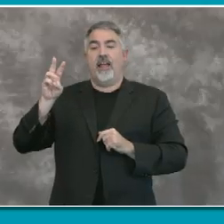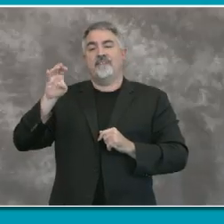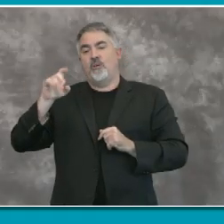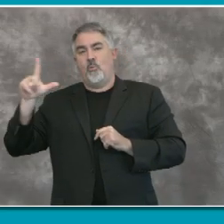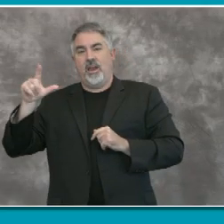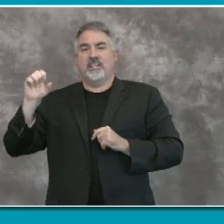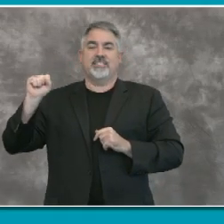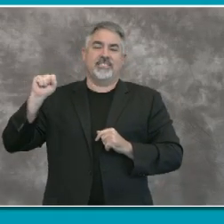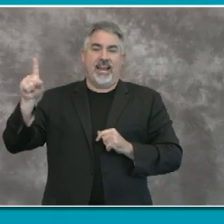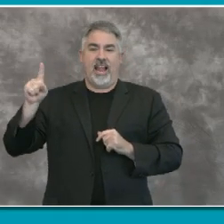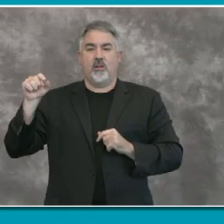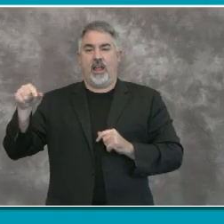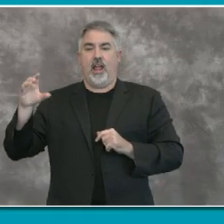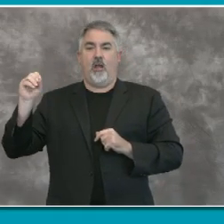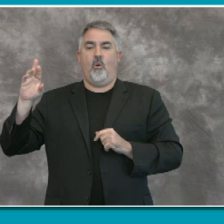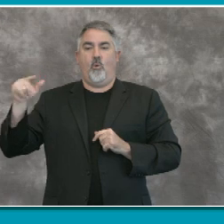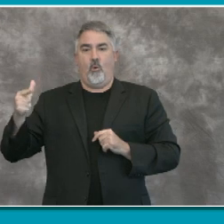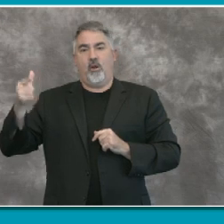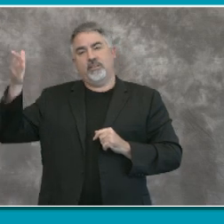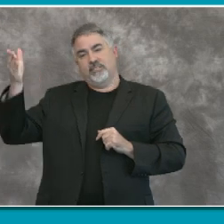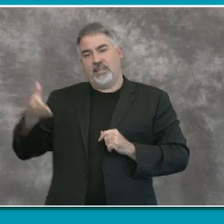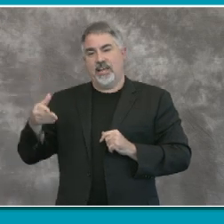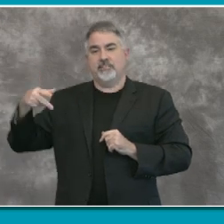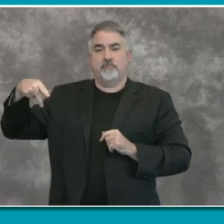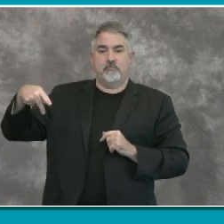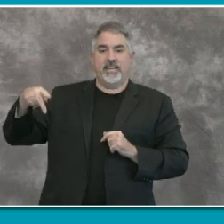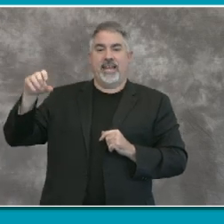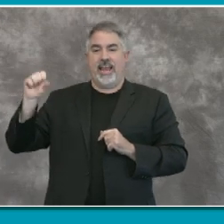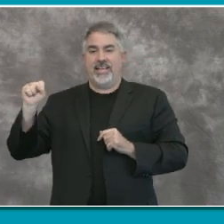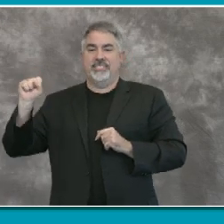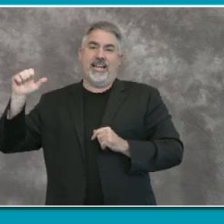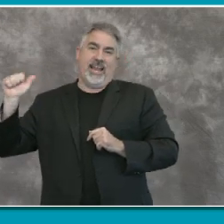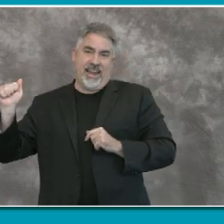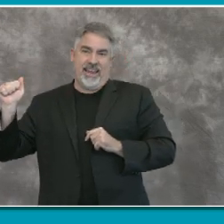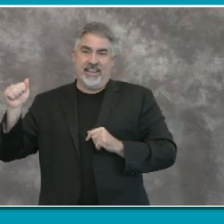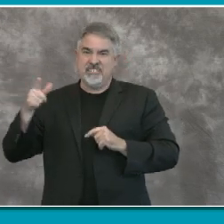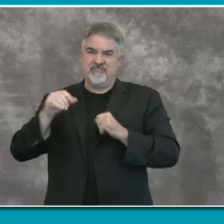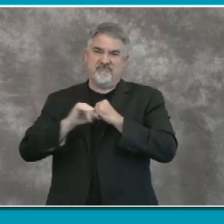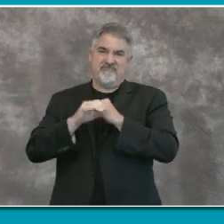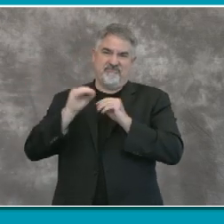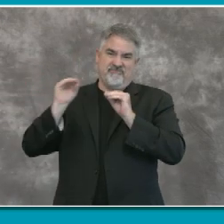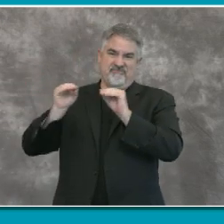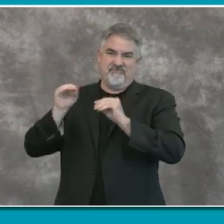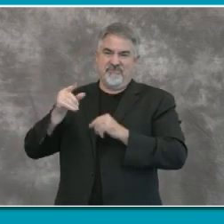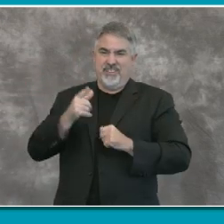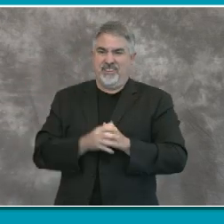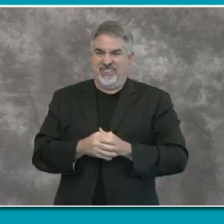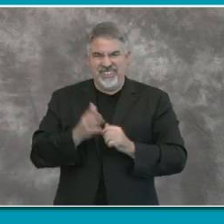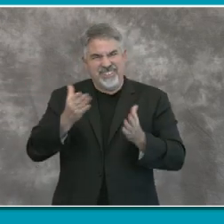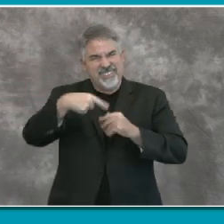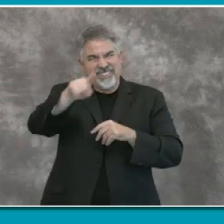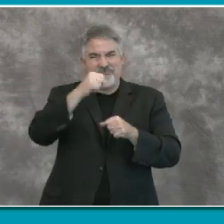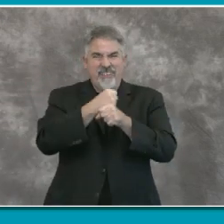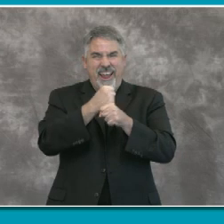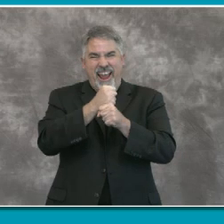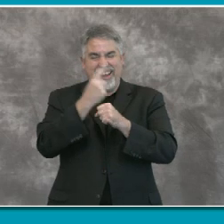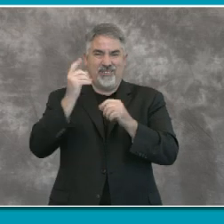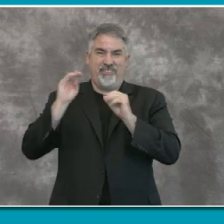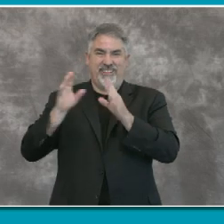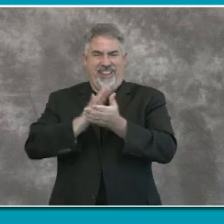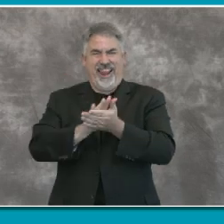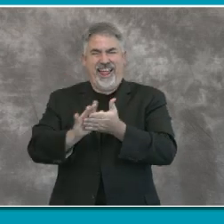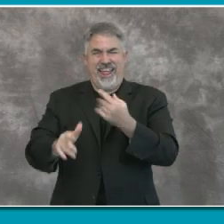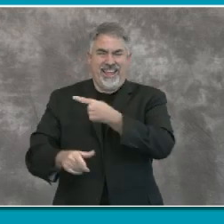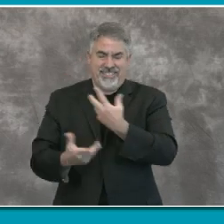livewellsd.org/PSA. But don't stop there. Challenge your friends and family by posting your photos on social media and